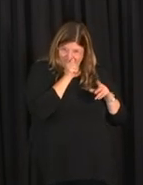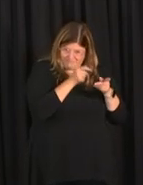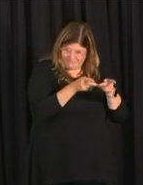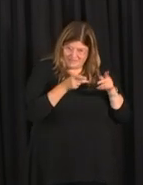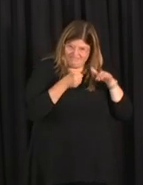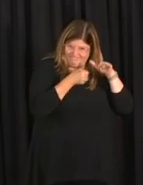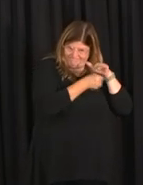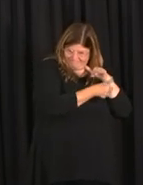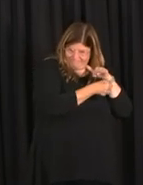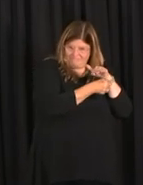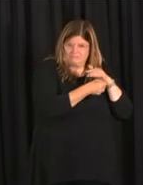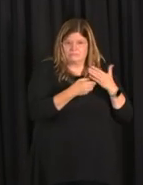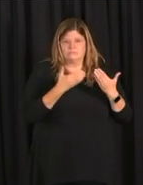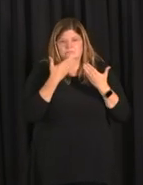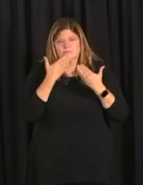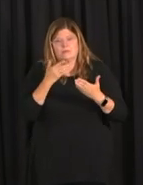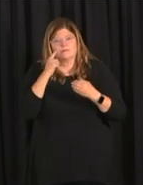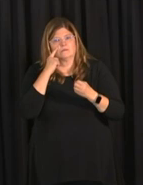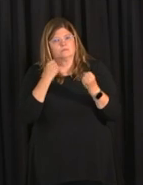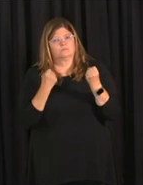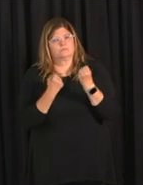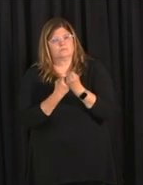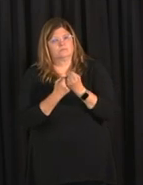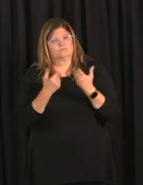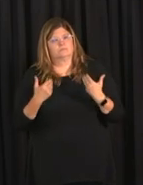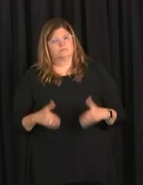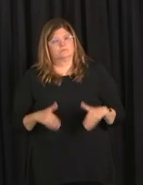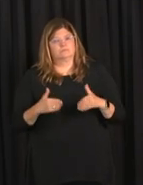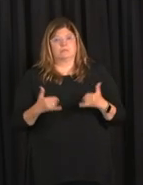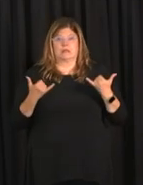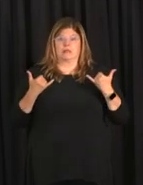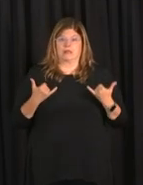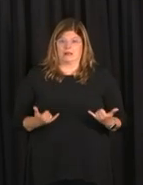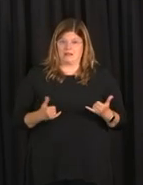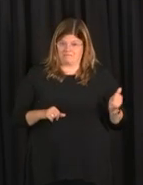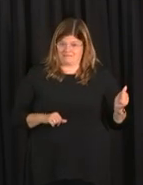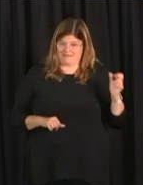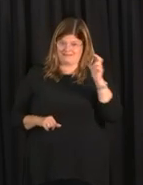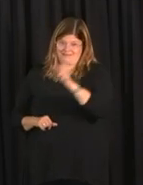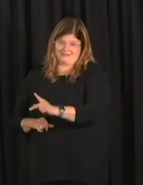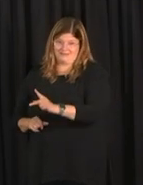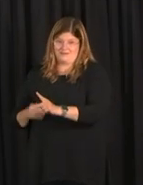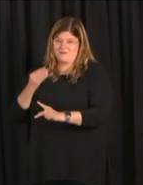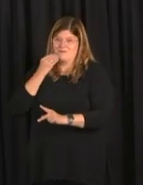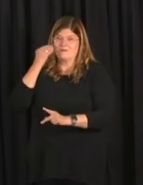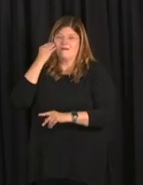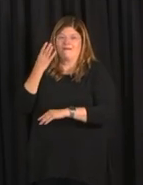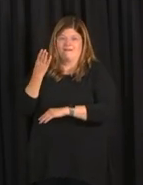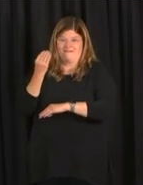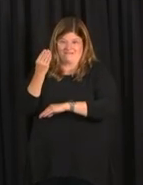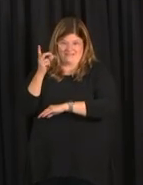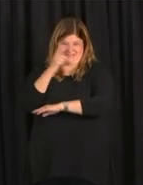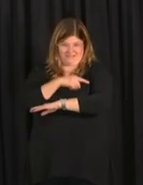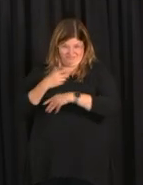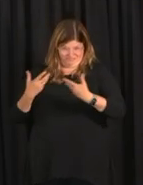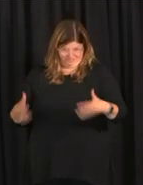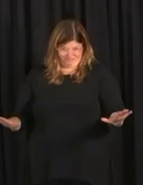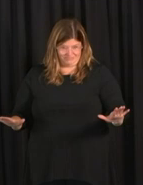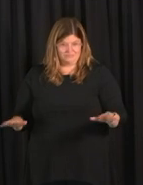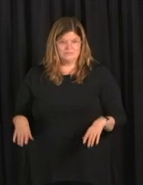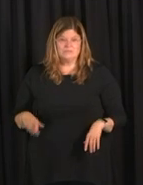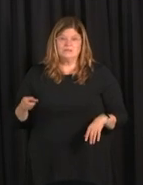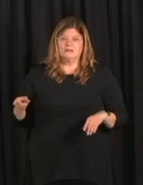has been extremely grateful for the support. They have now since returned home, and